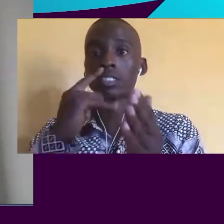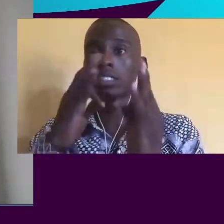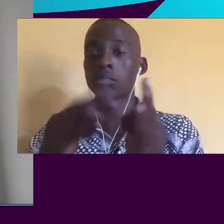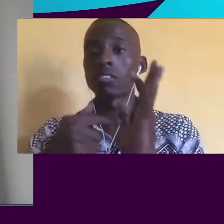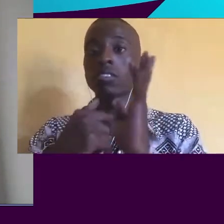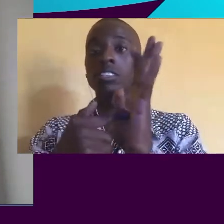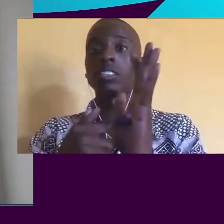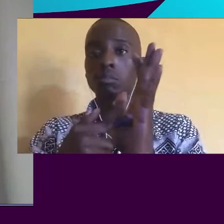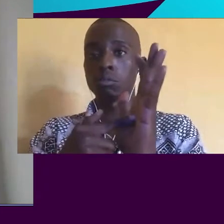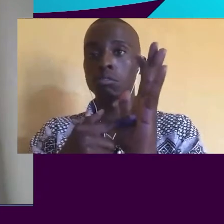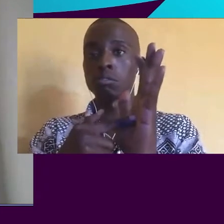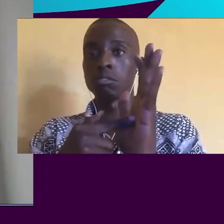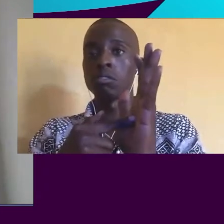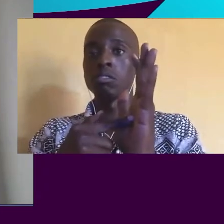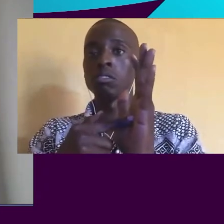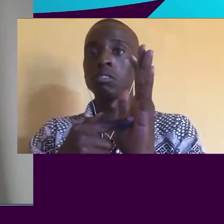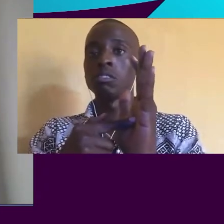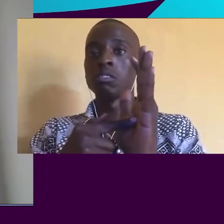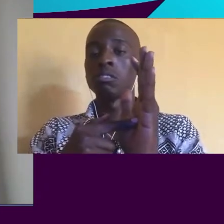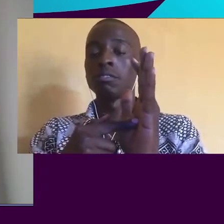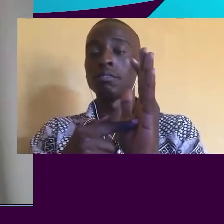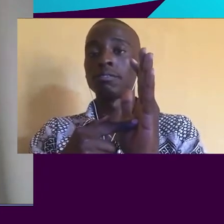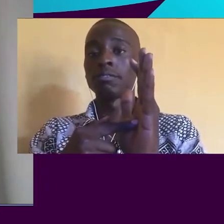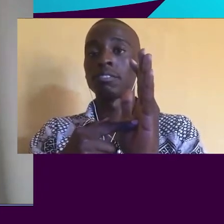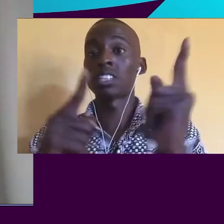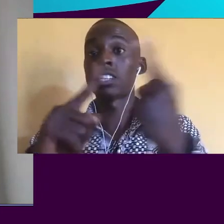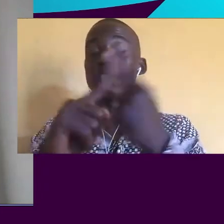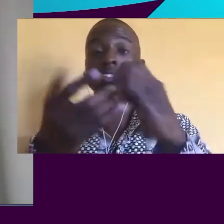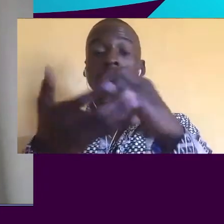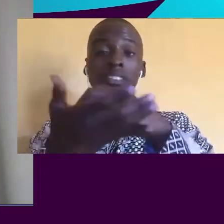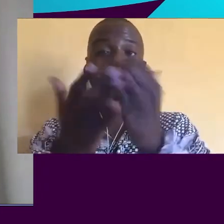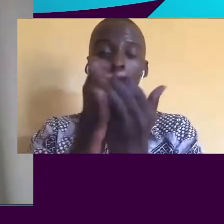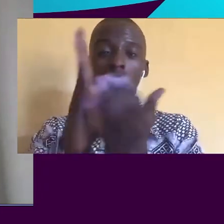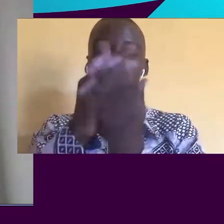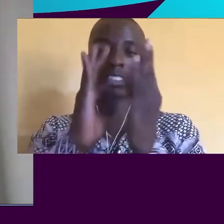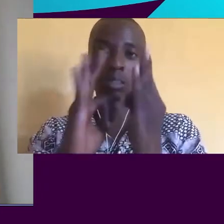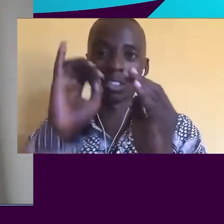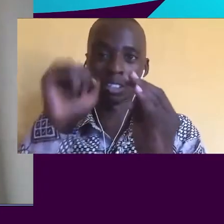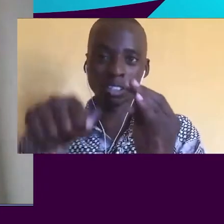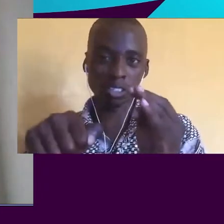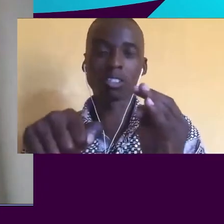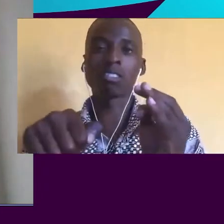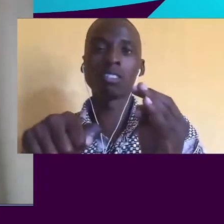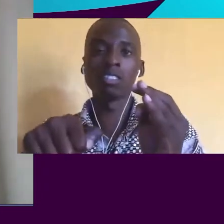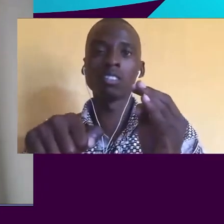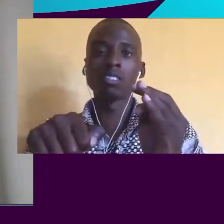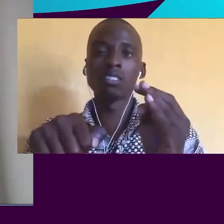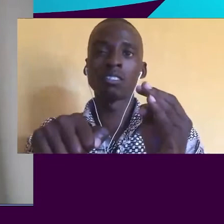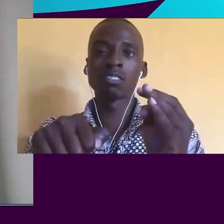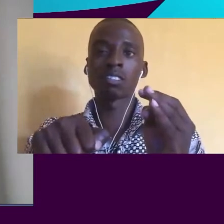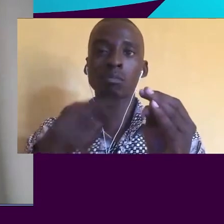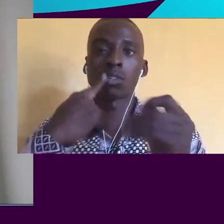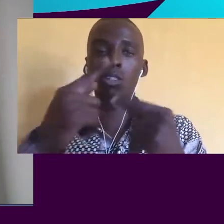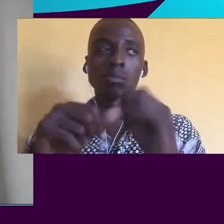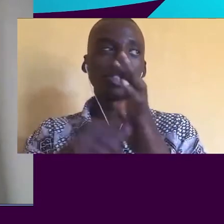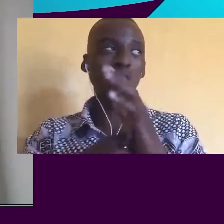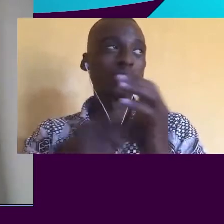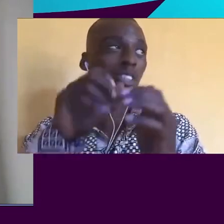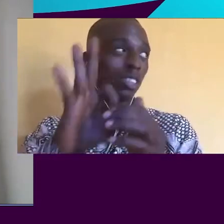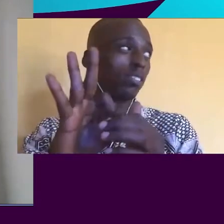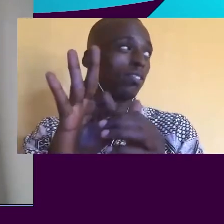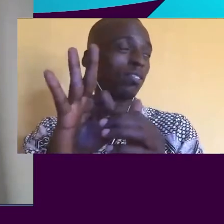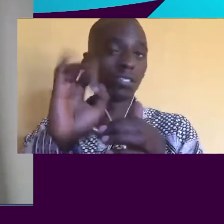few of those in her section. So some things could be childcare issues. If you're a woman with a